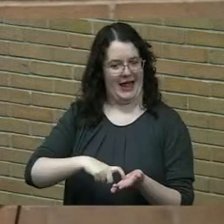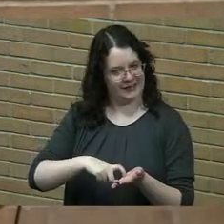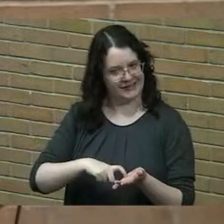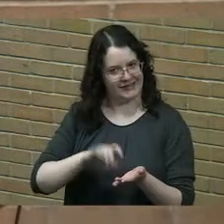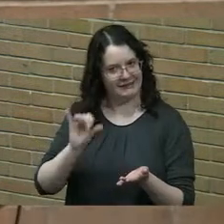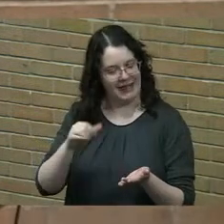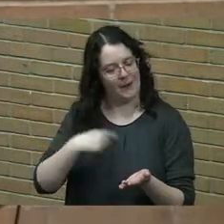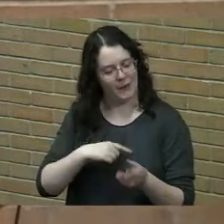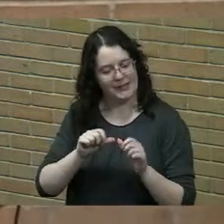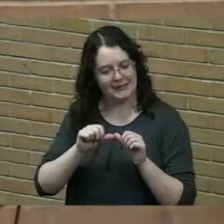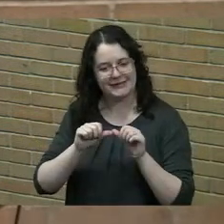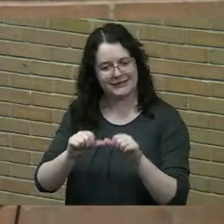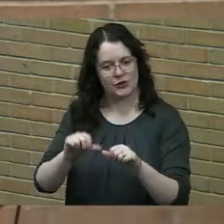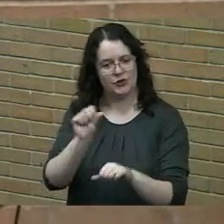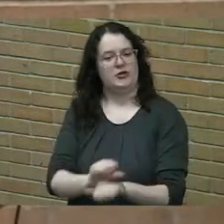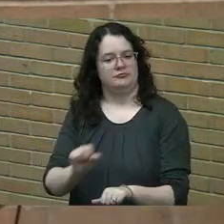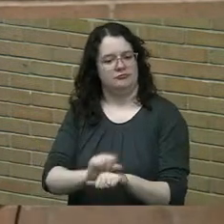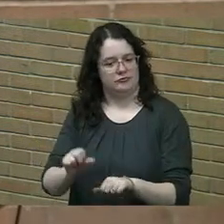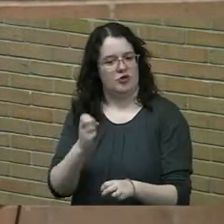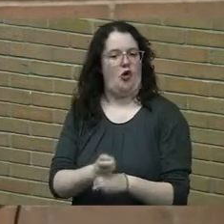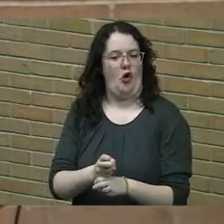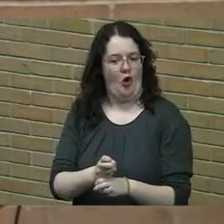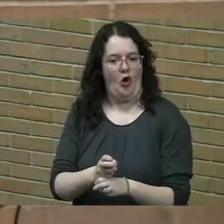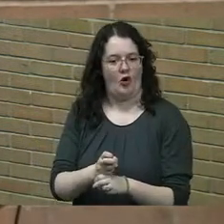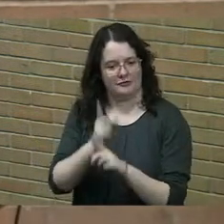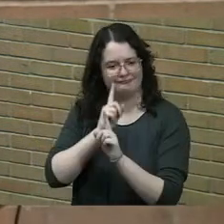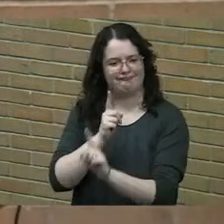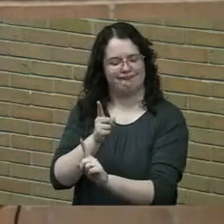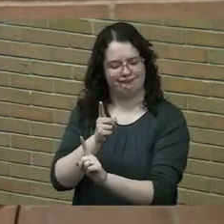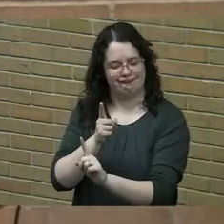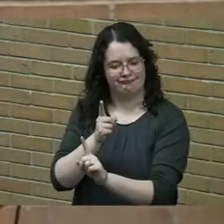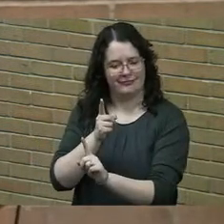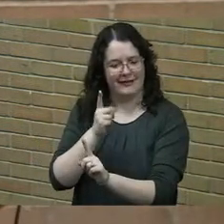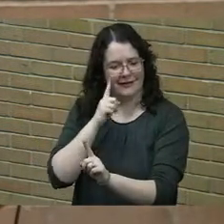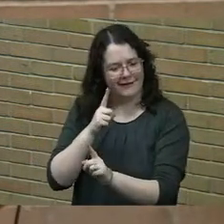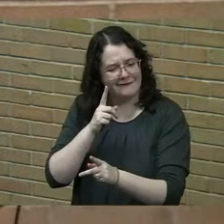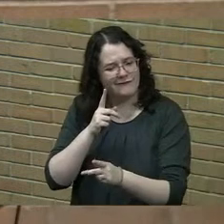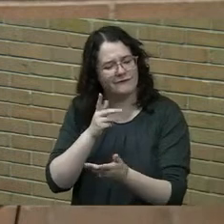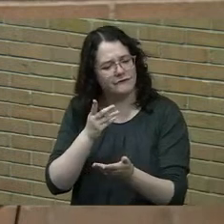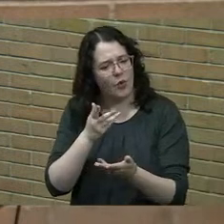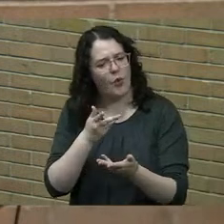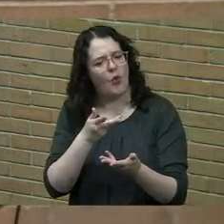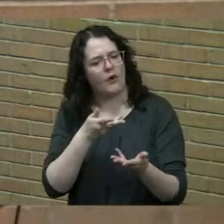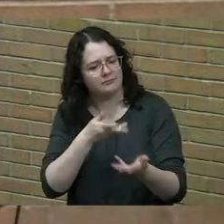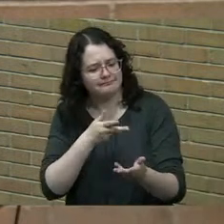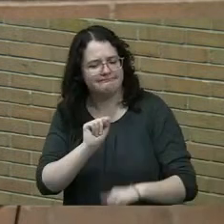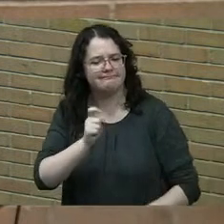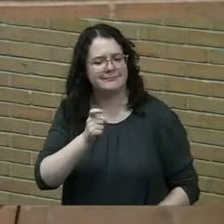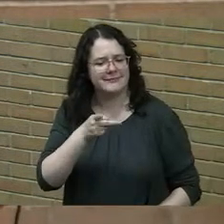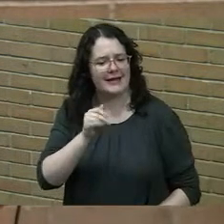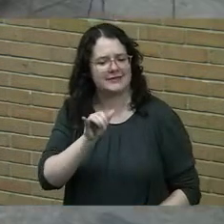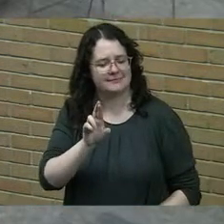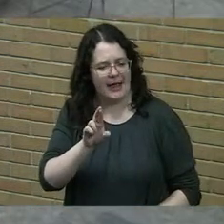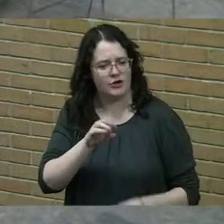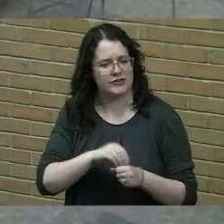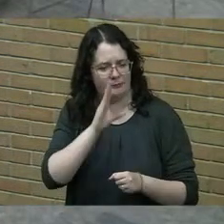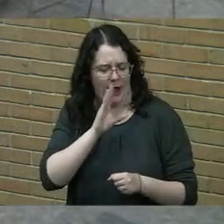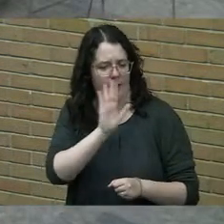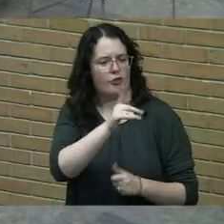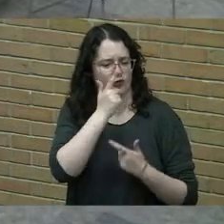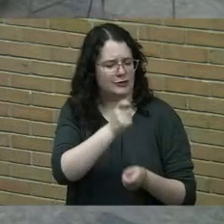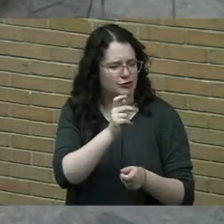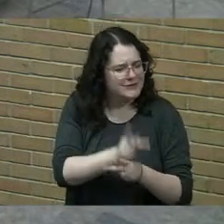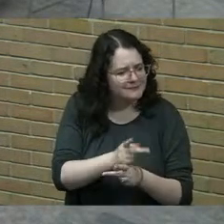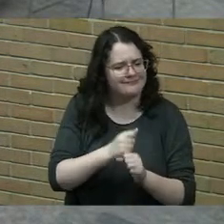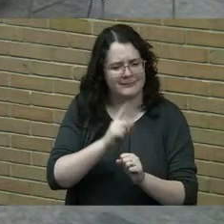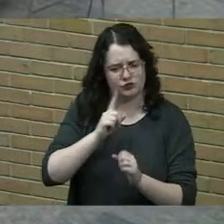continue to work very hard in the interest of taxpayers in Brighton to maintain the fiscal stability of the town's